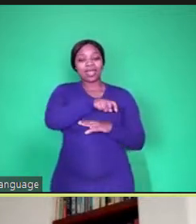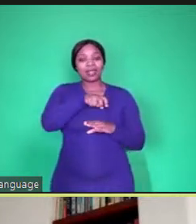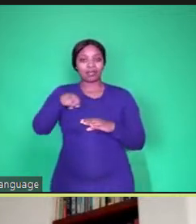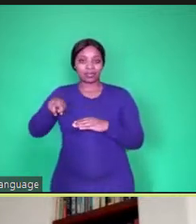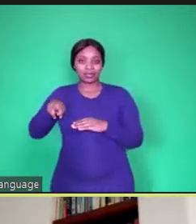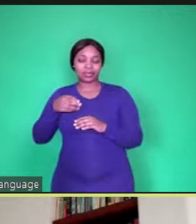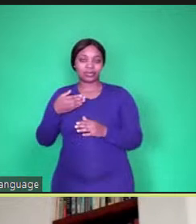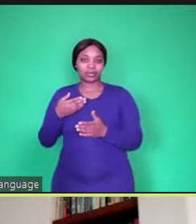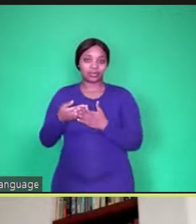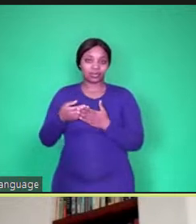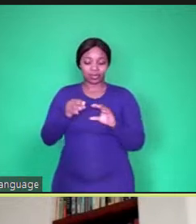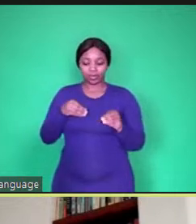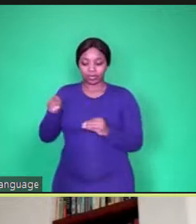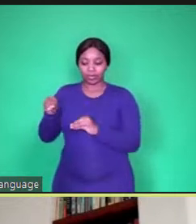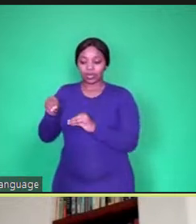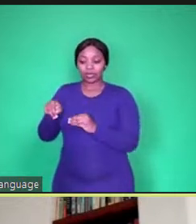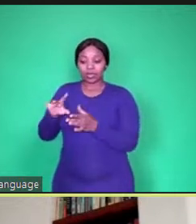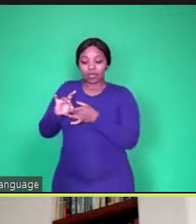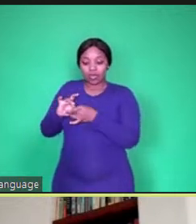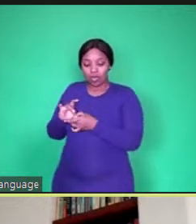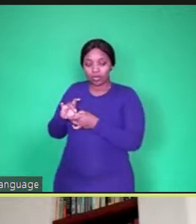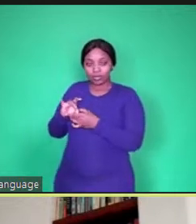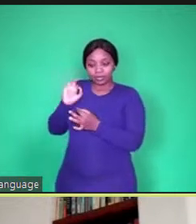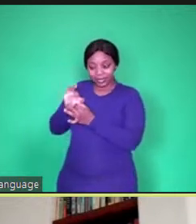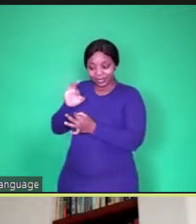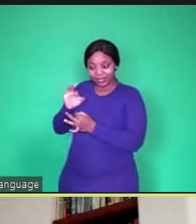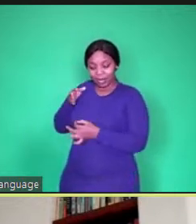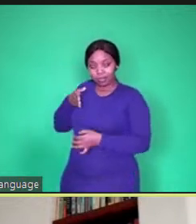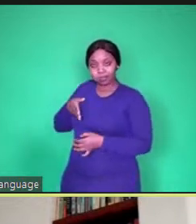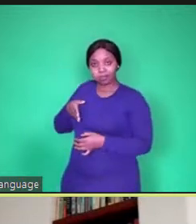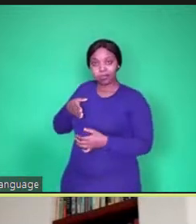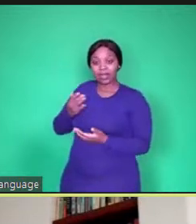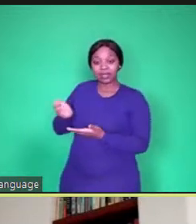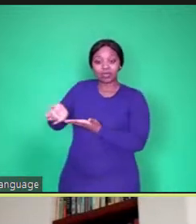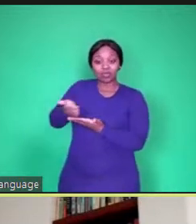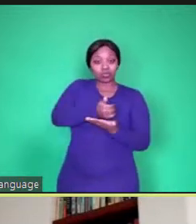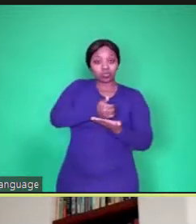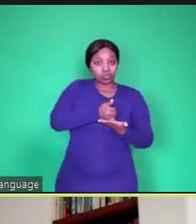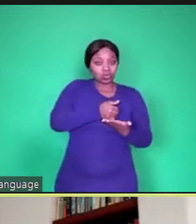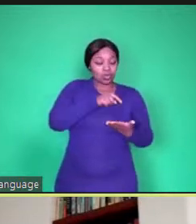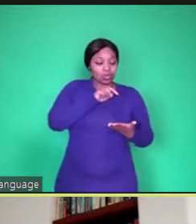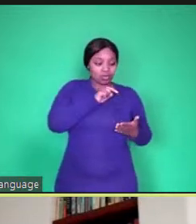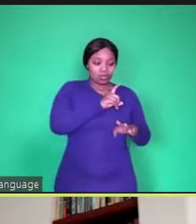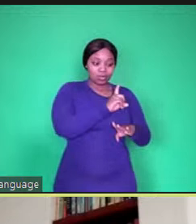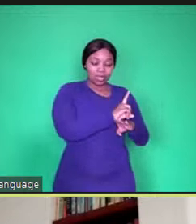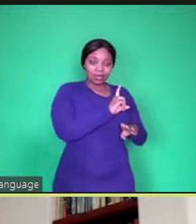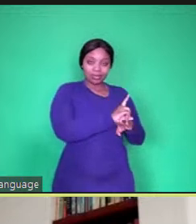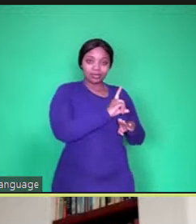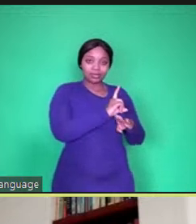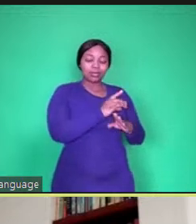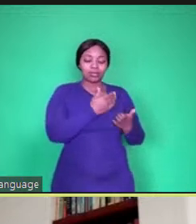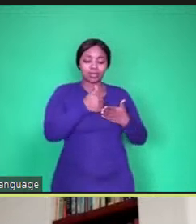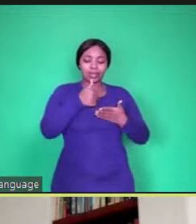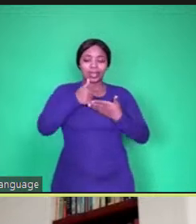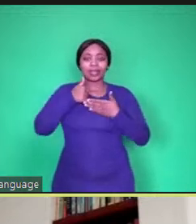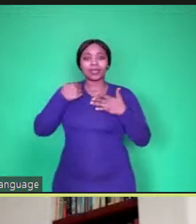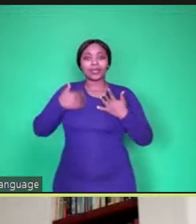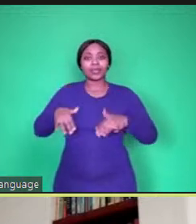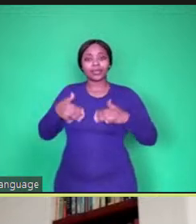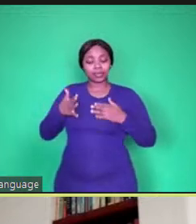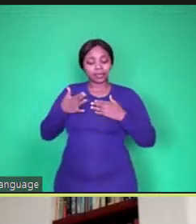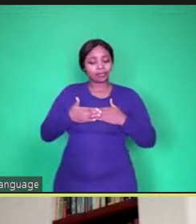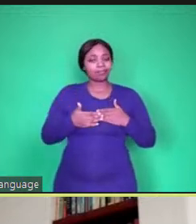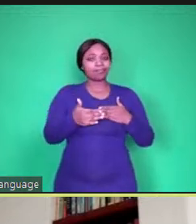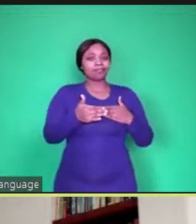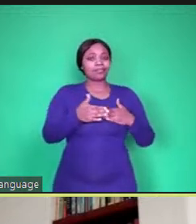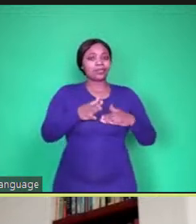living in their destination households. And the collection of these data would go a long way to helping us understand further the nature